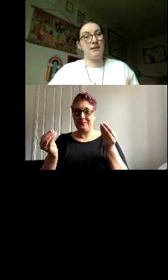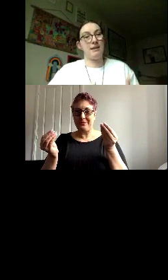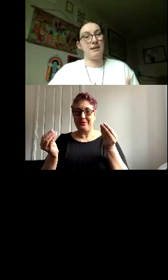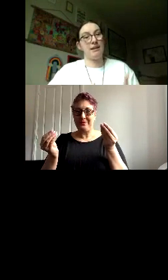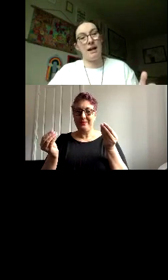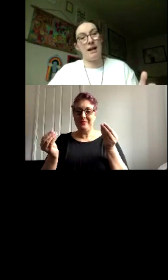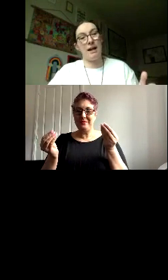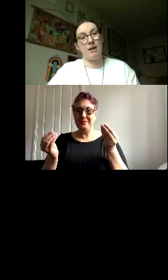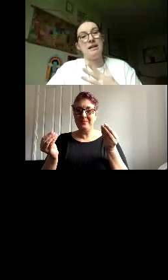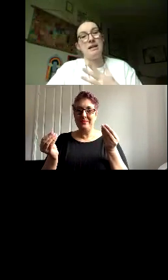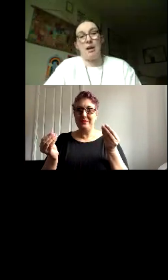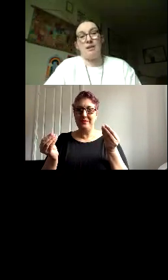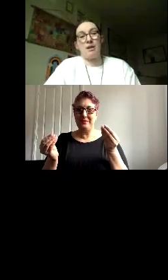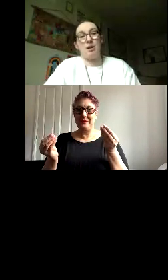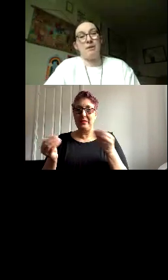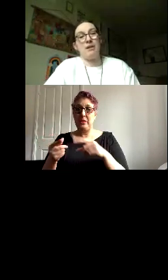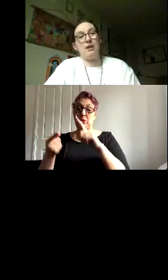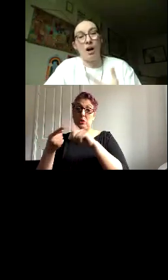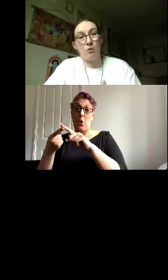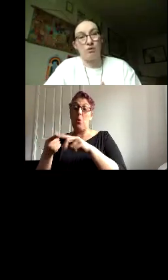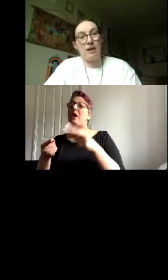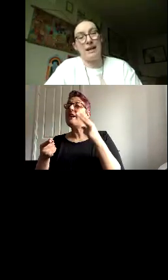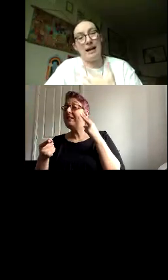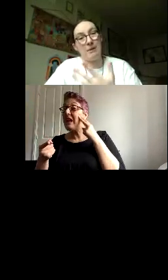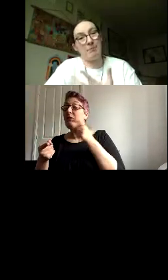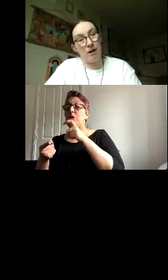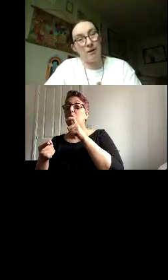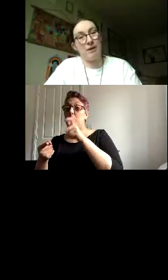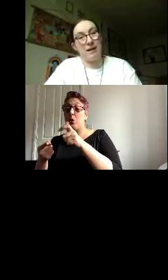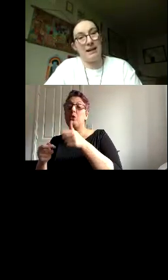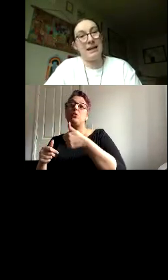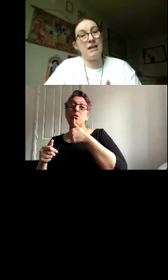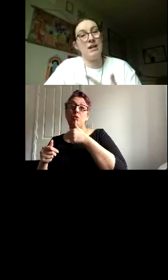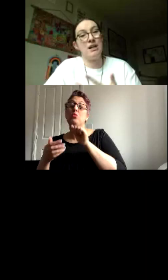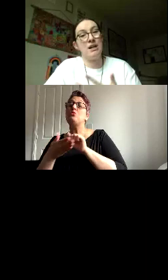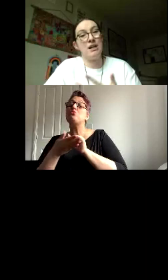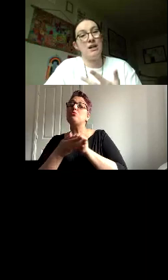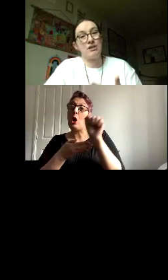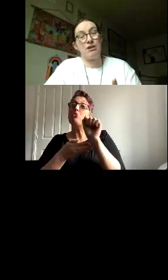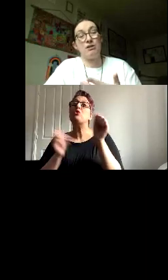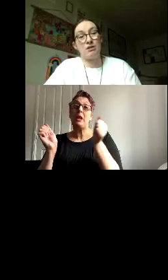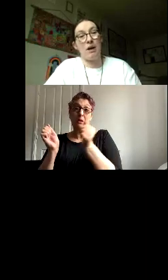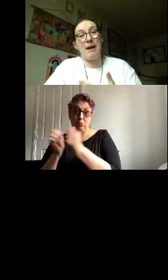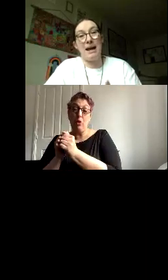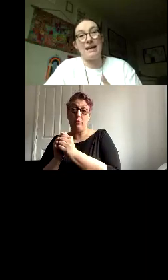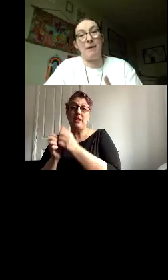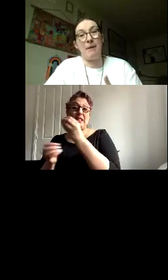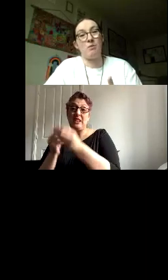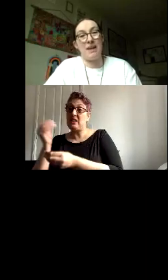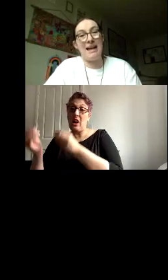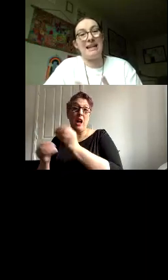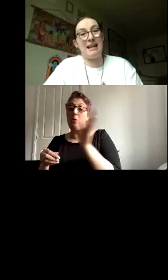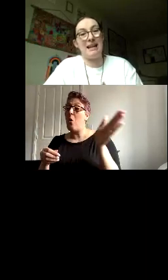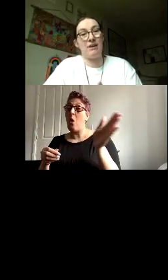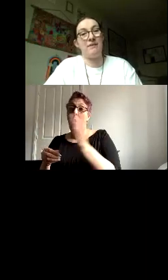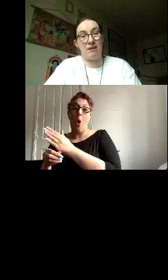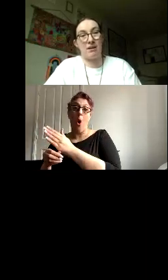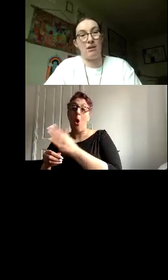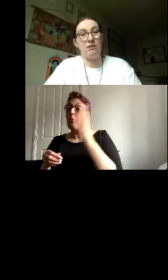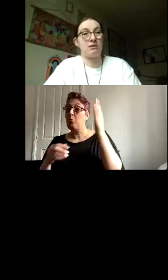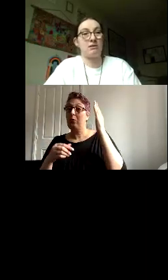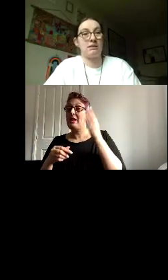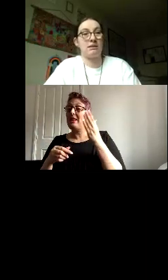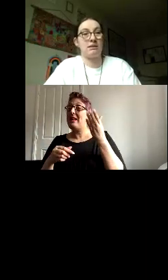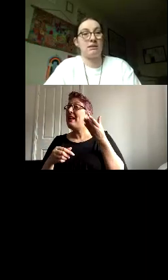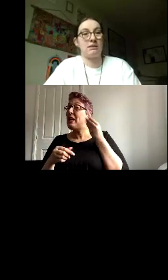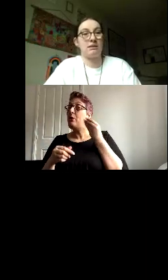talk that deaf was a word that could be used culturally and appropriately to describe any person with any level of hearing